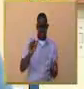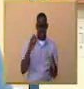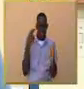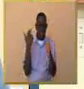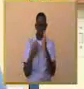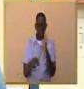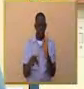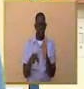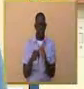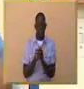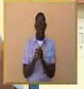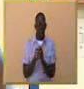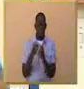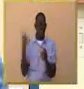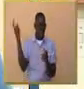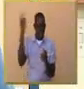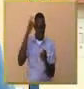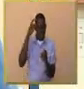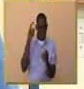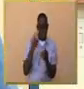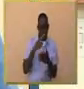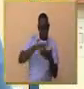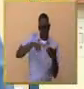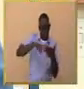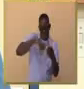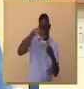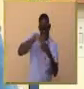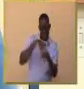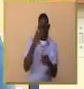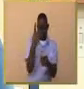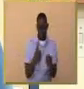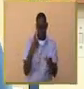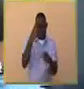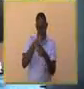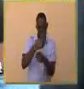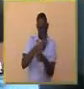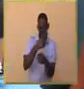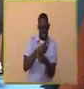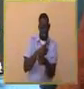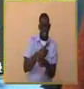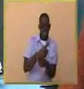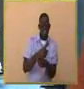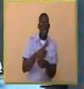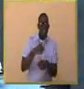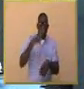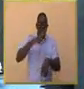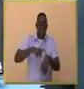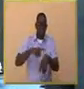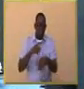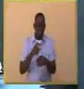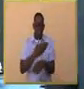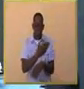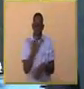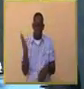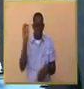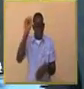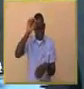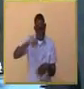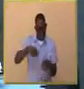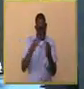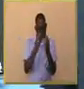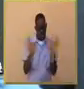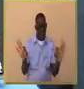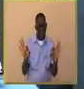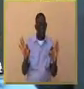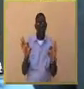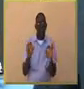Gosh, madam, can you believe that we are going to vote for our own government? It's about time we did, Rebecca. All people should be free